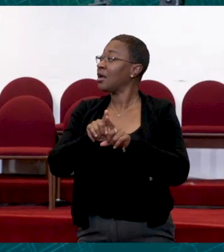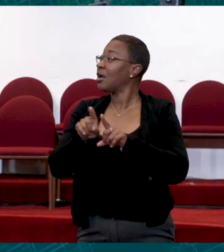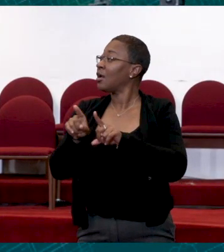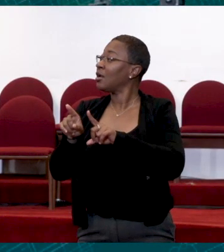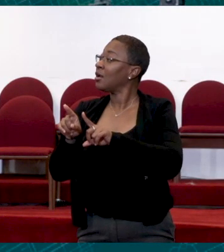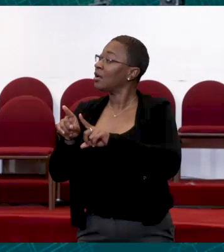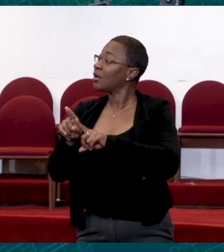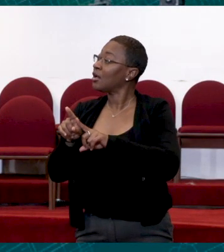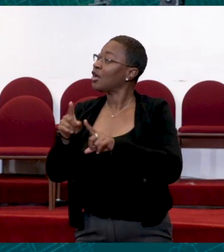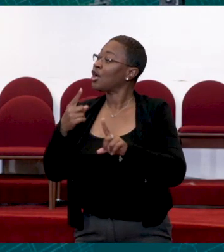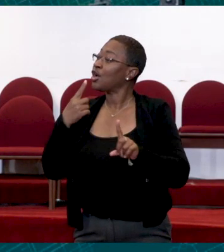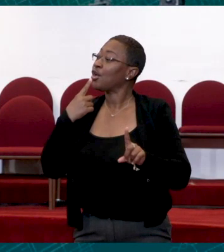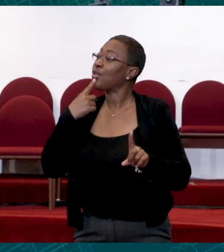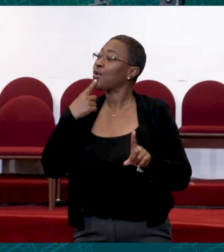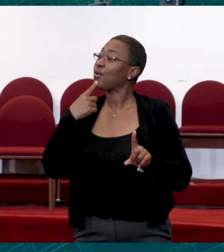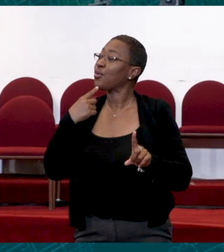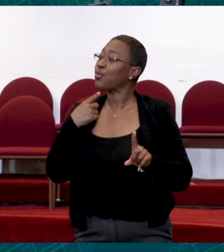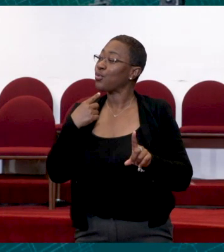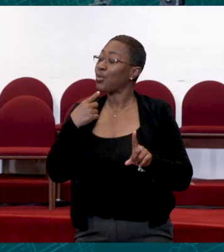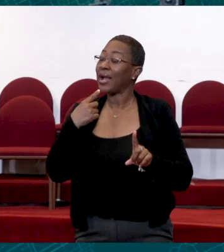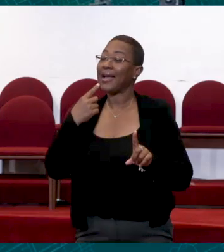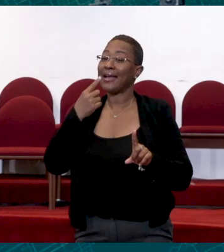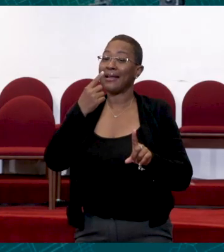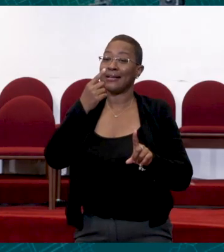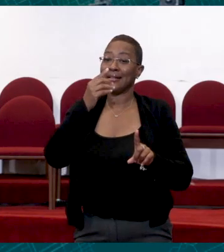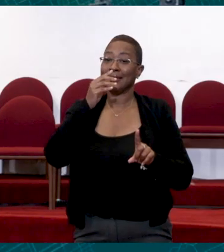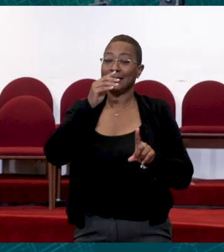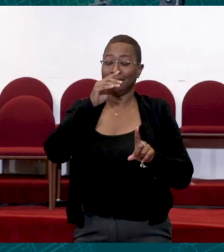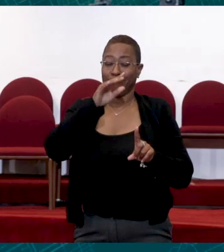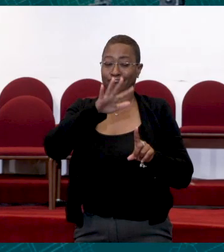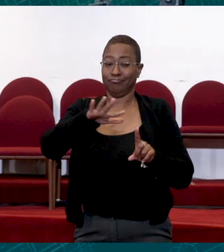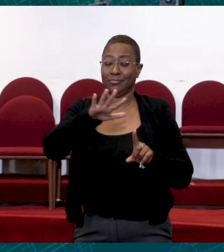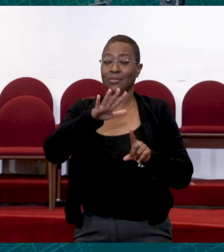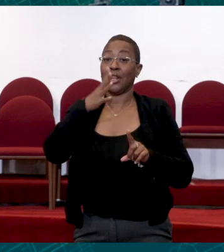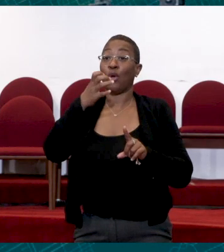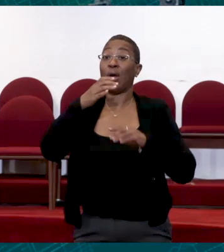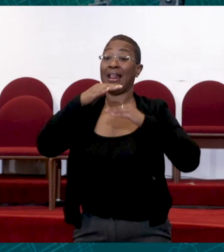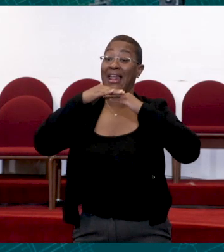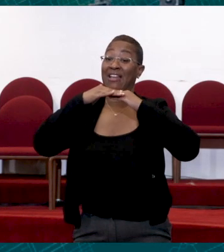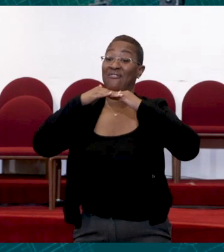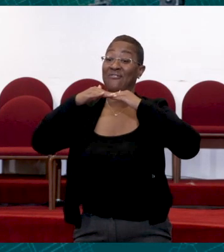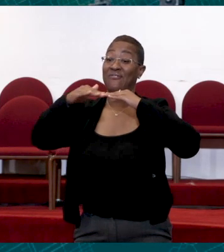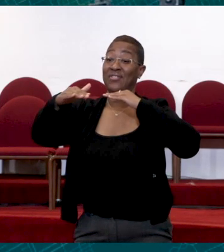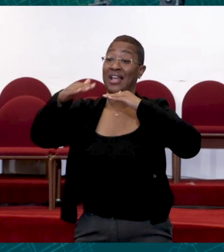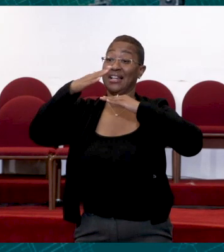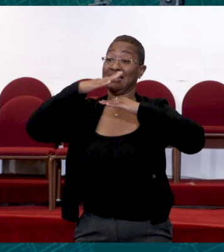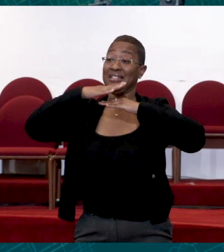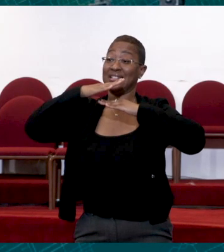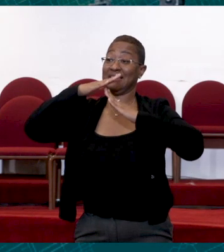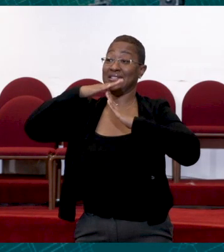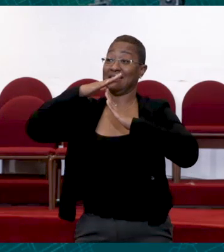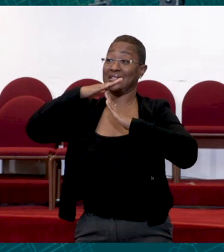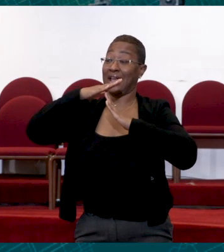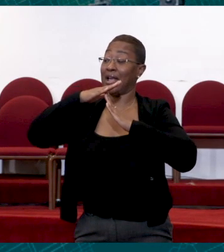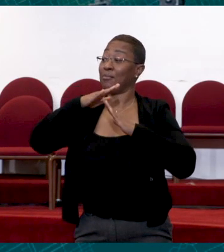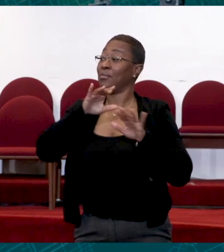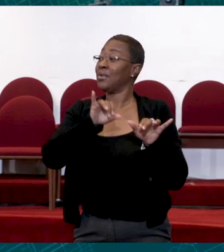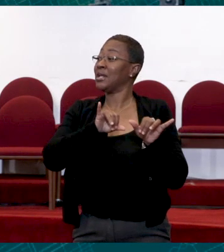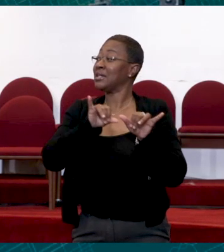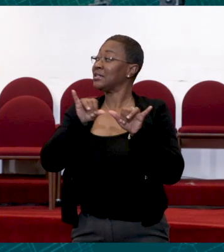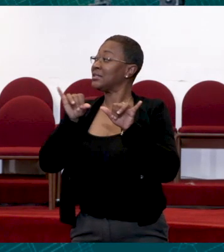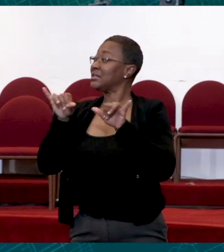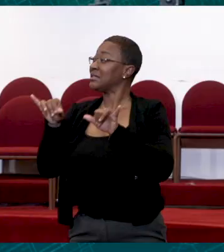the ring inlet, but they chose a flat top, and then similar arborvitae and